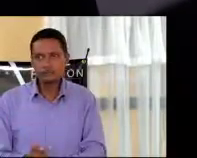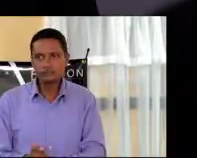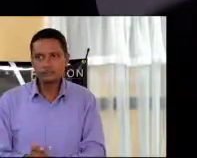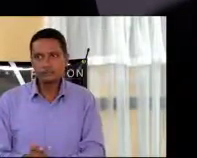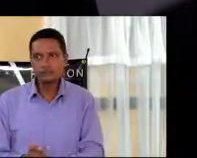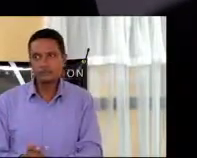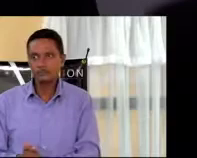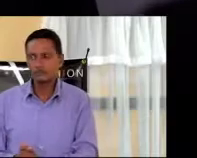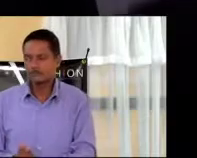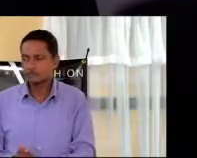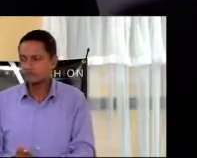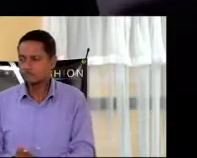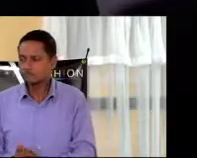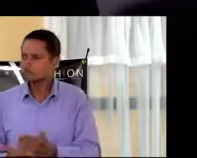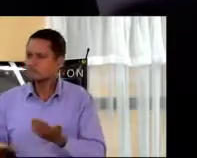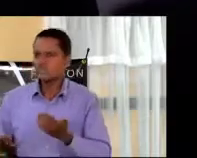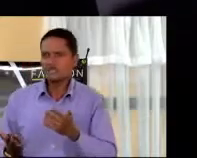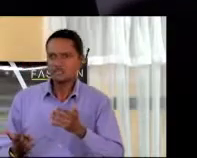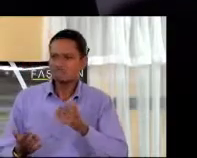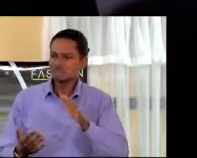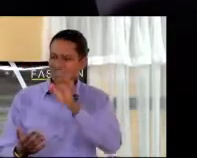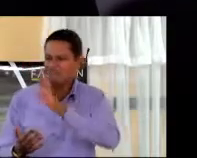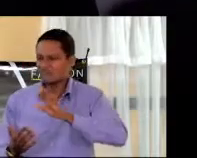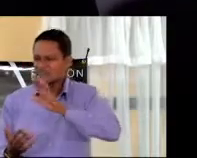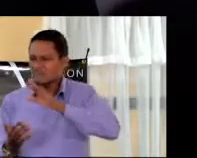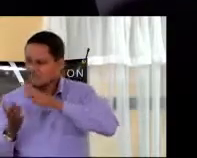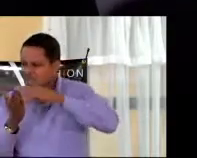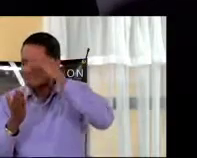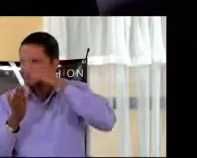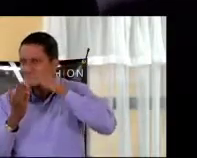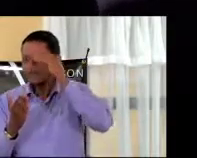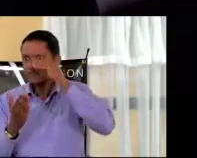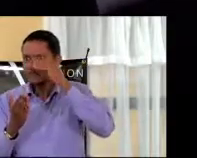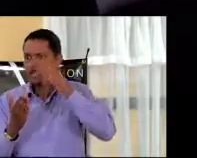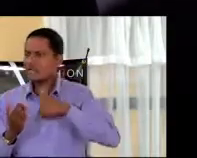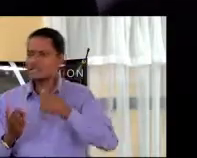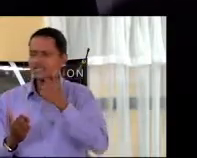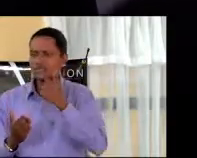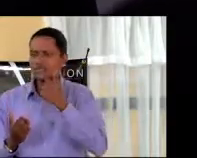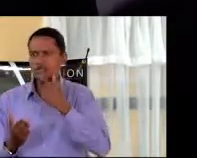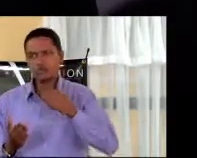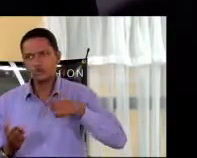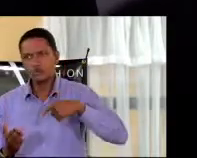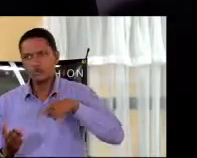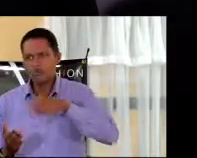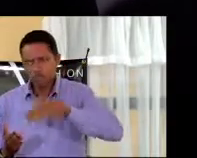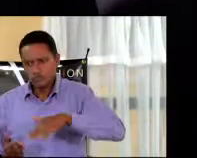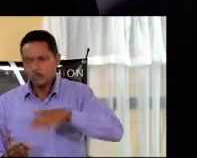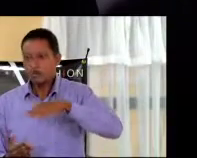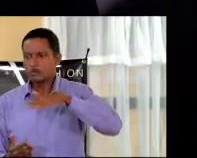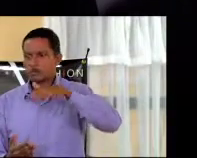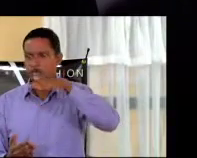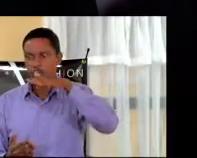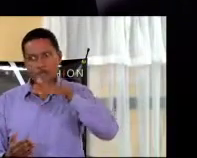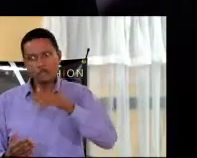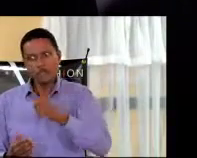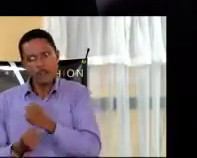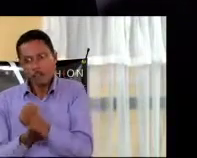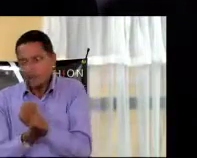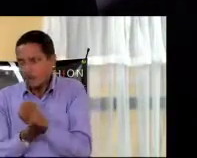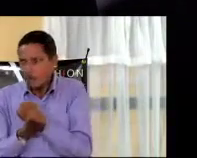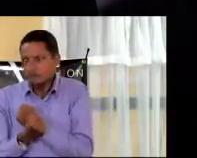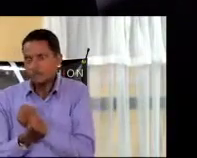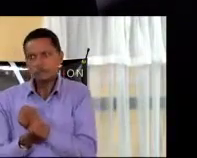say, average academics, I would say that we've grown Simply Runway on pure passion. Now, the thing is,